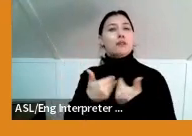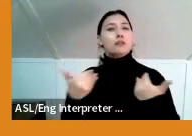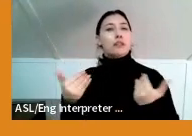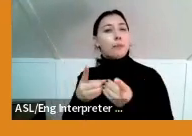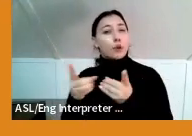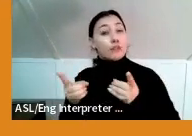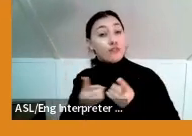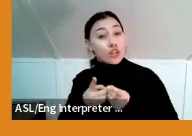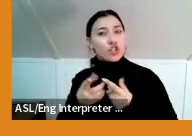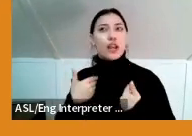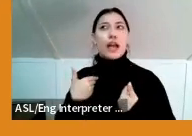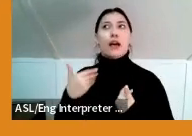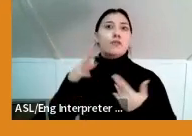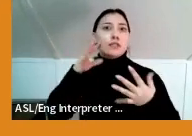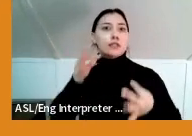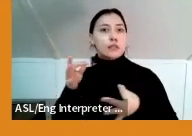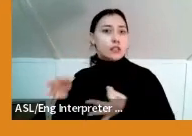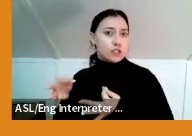But